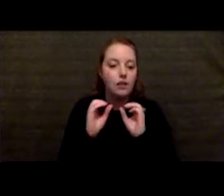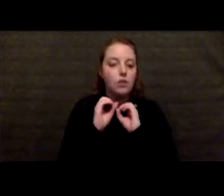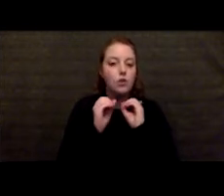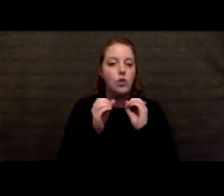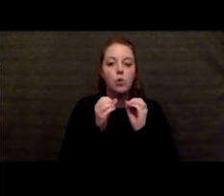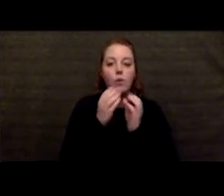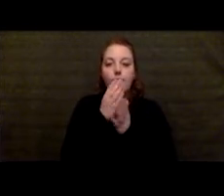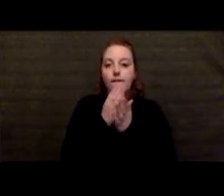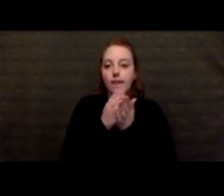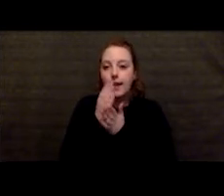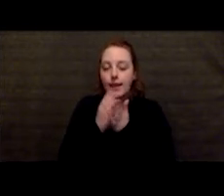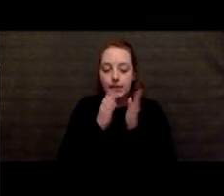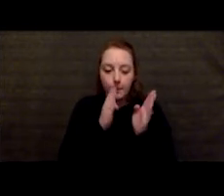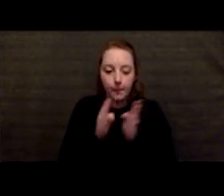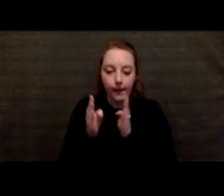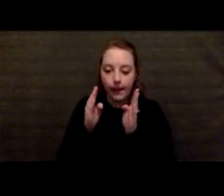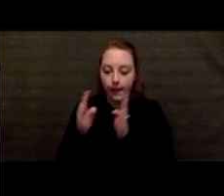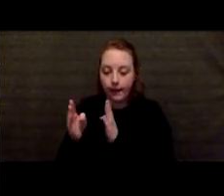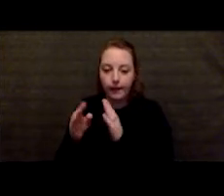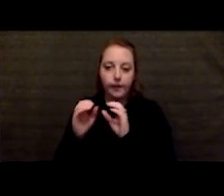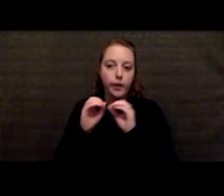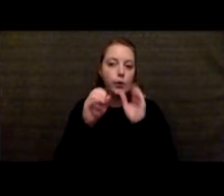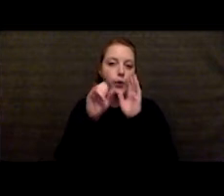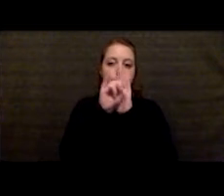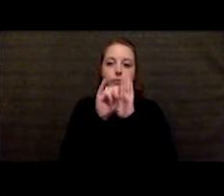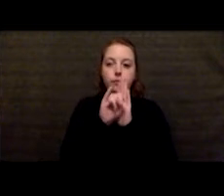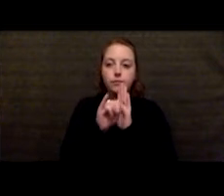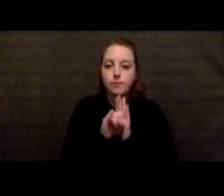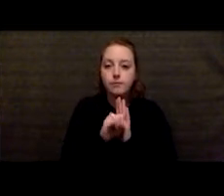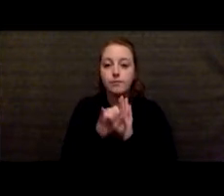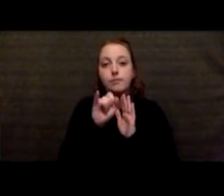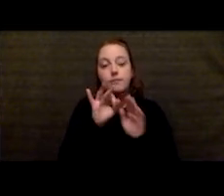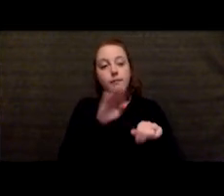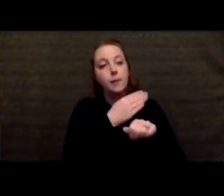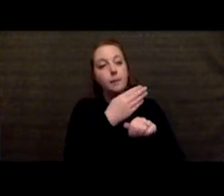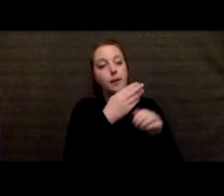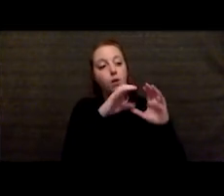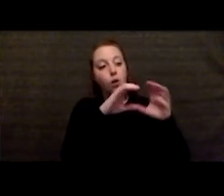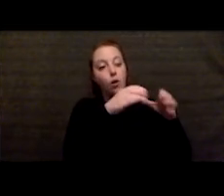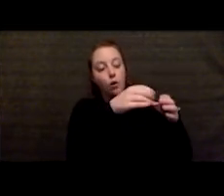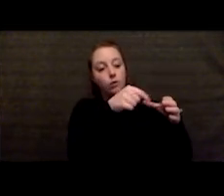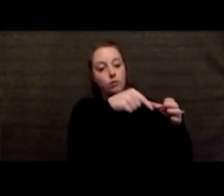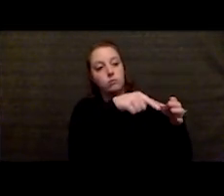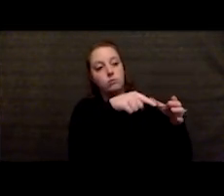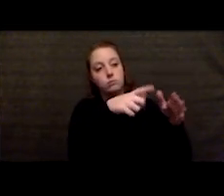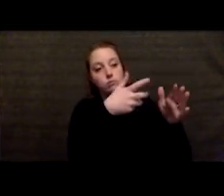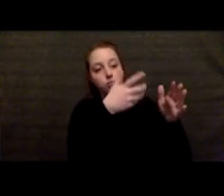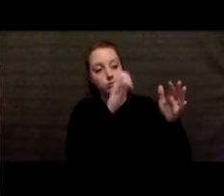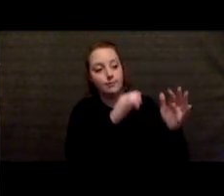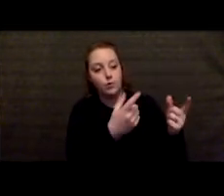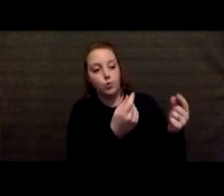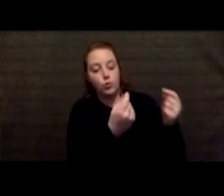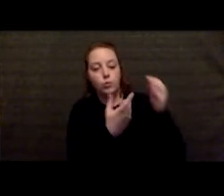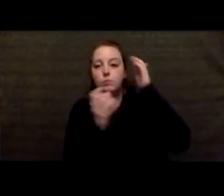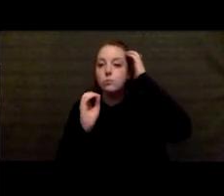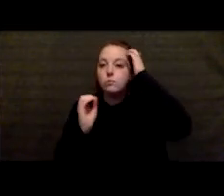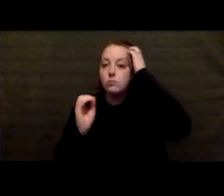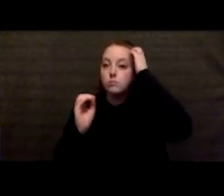There's no identification of what would happen at the band hall specifically. None of that's been done yet because